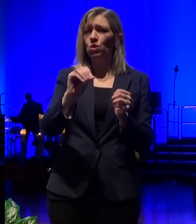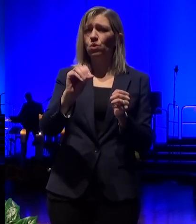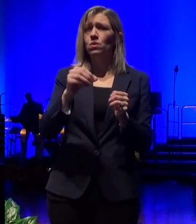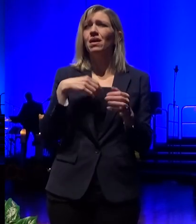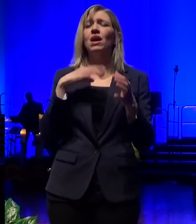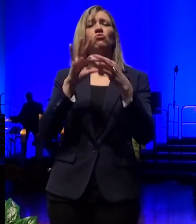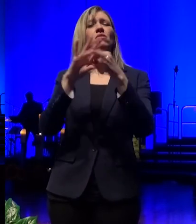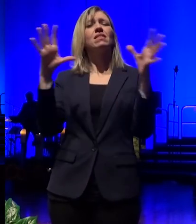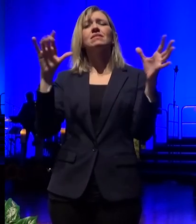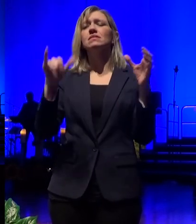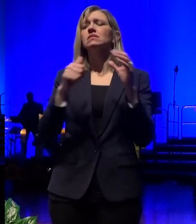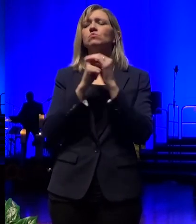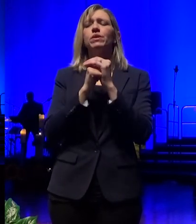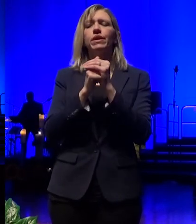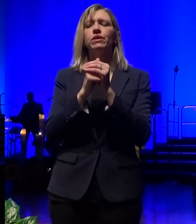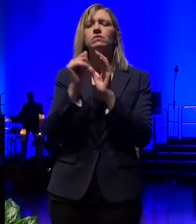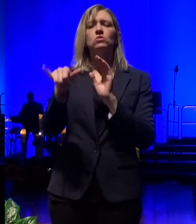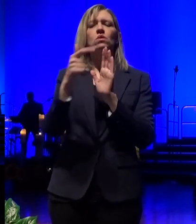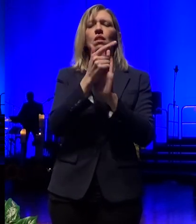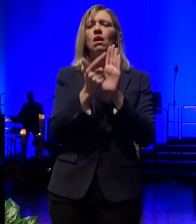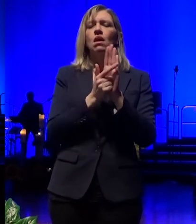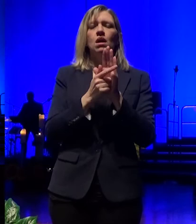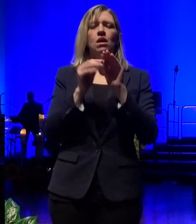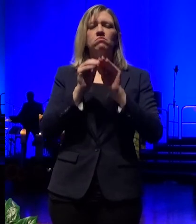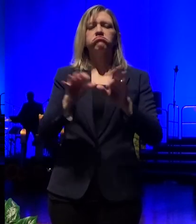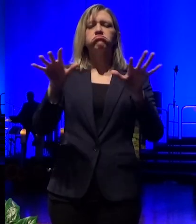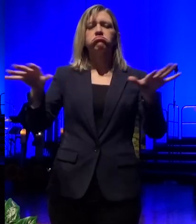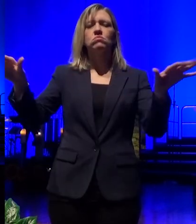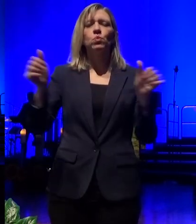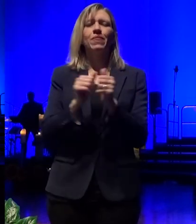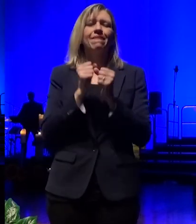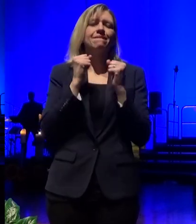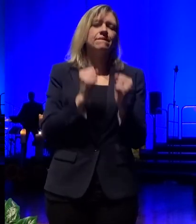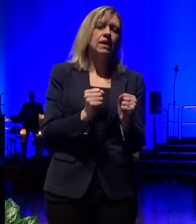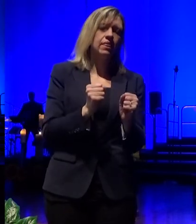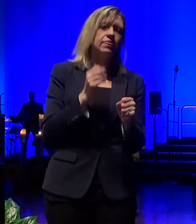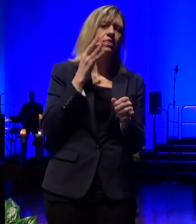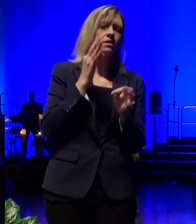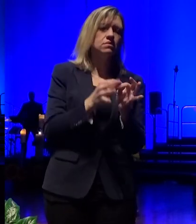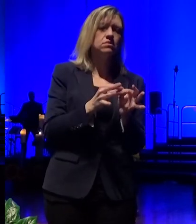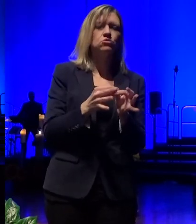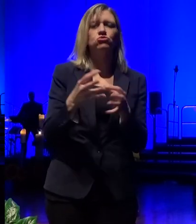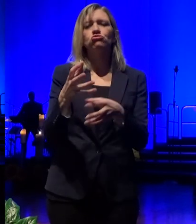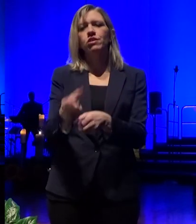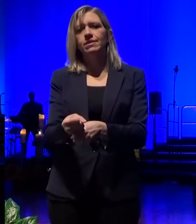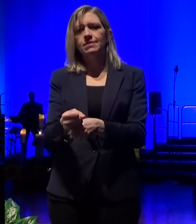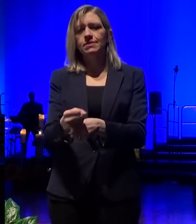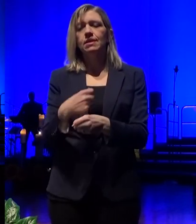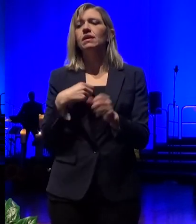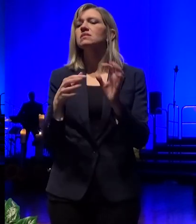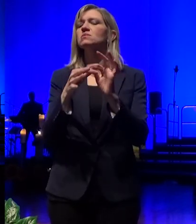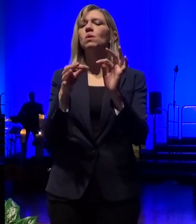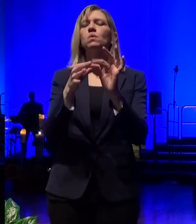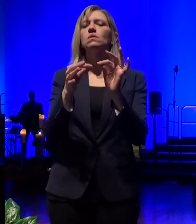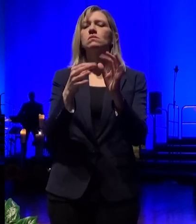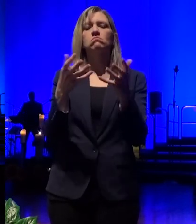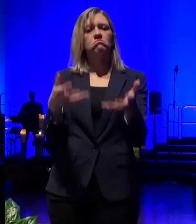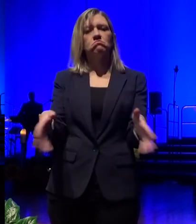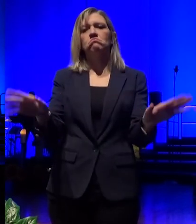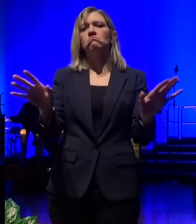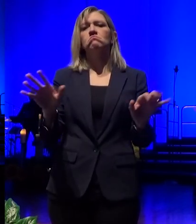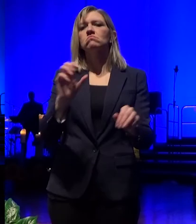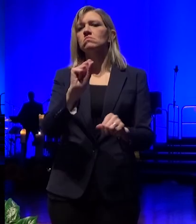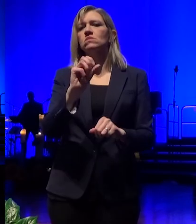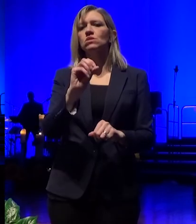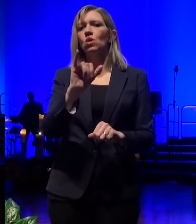prayer into that law that makes it so in faith and trust that as it has been spoken, it is done.